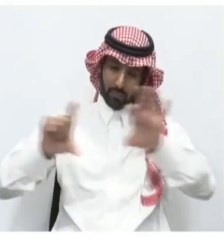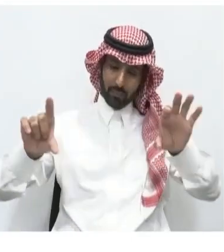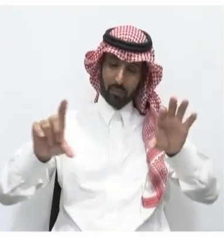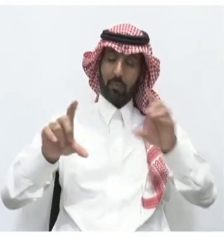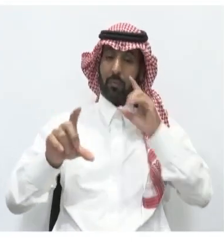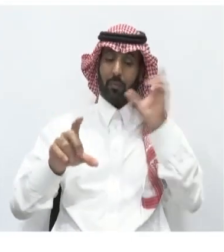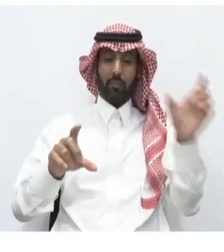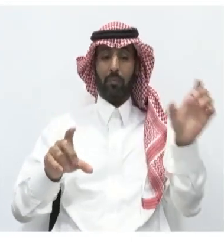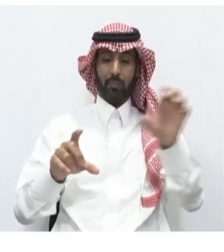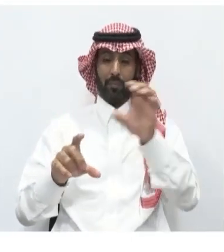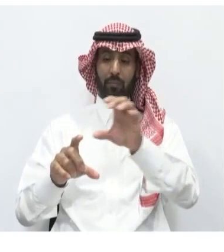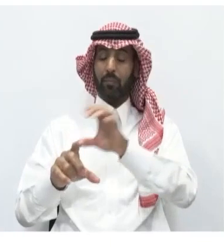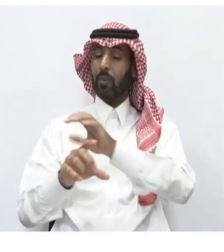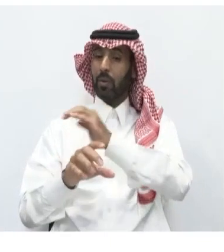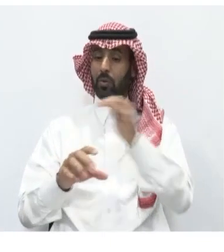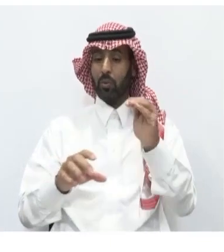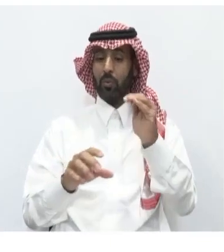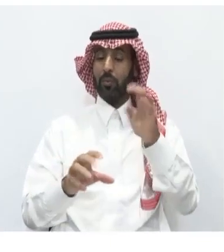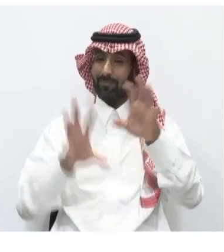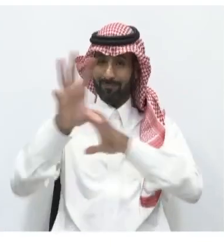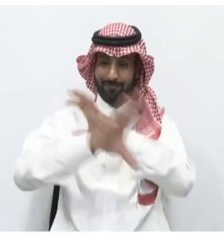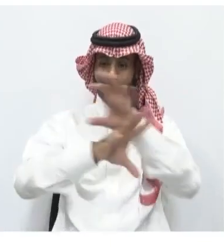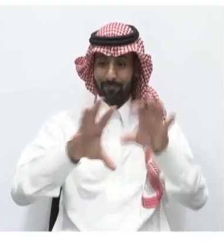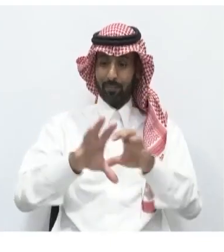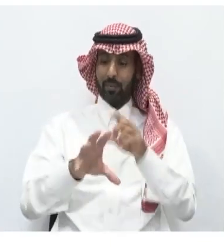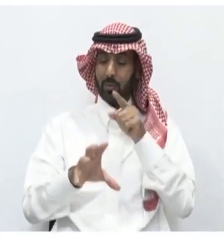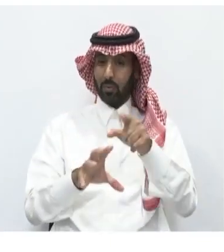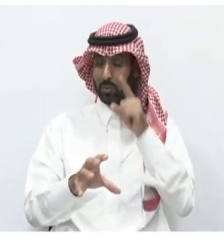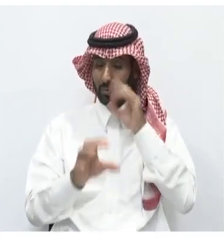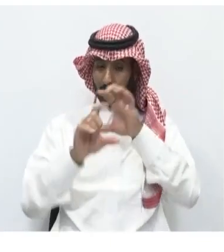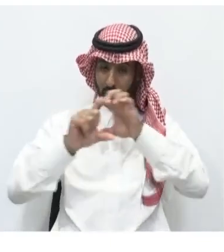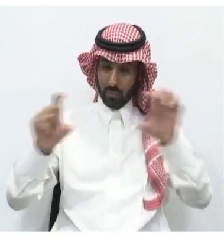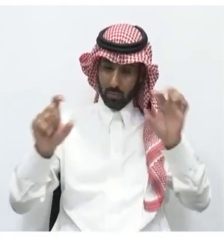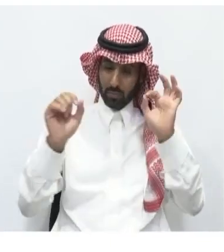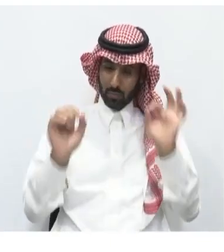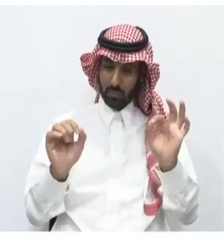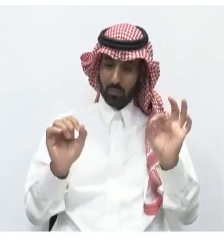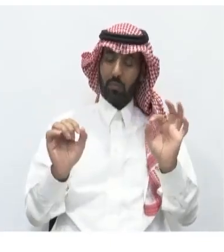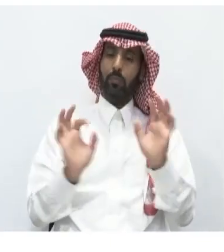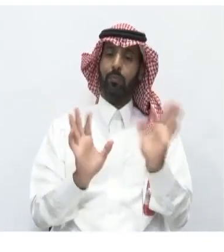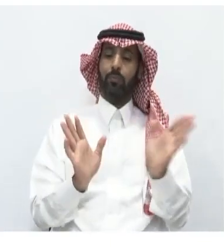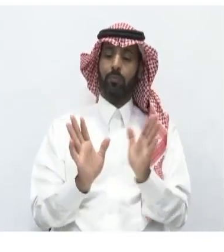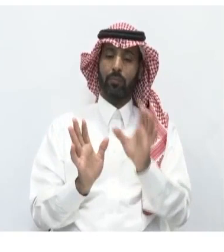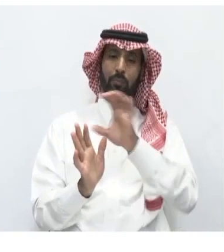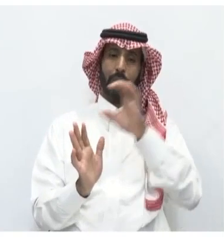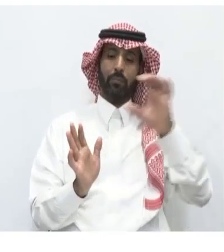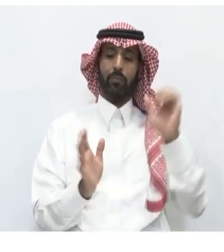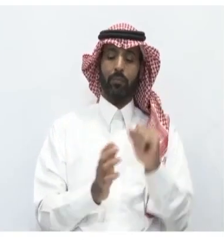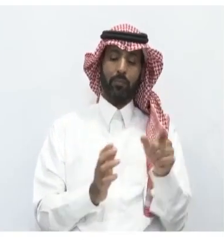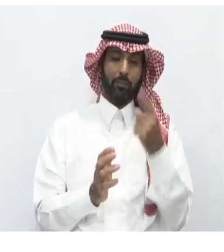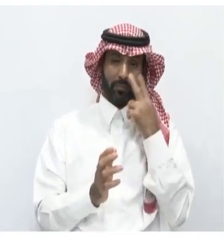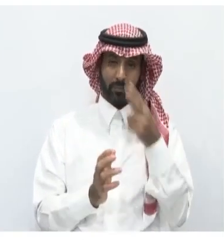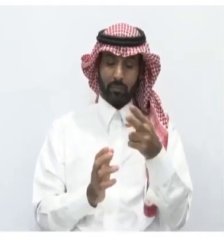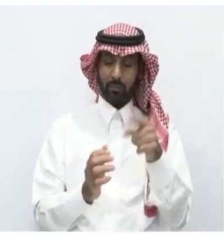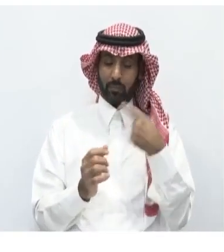are some scrambled sentences. And I want you to unscramble them and put them in the correct order. You can